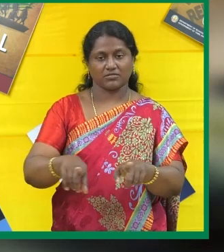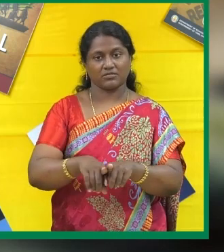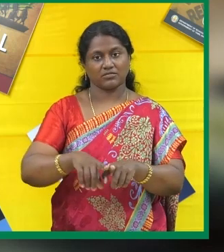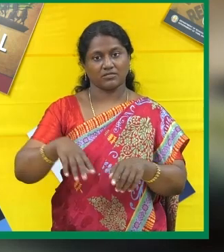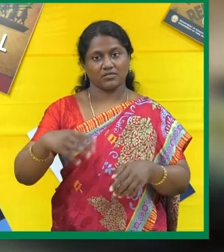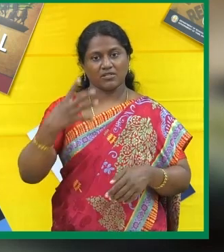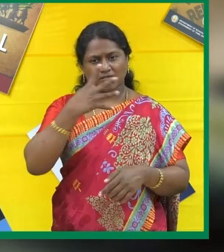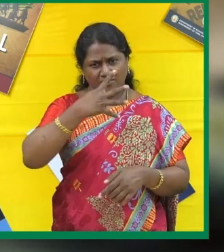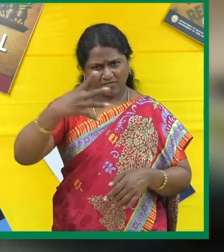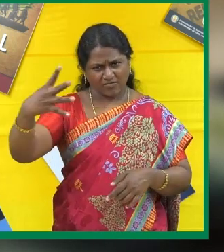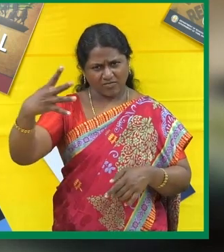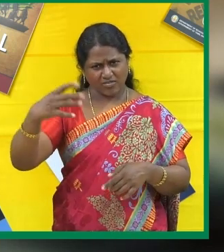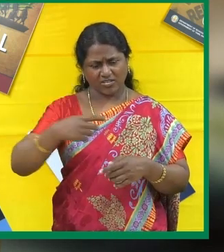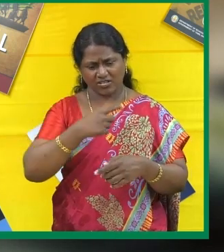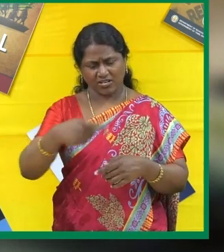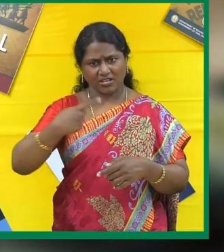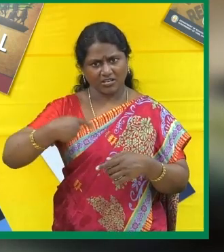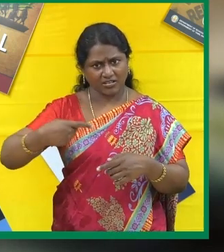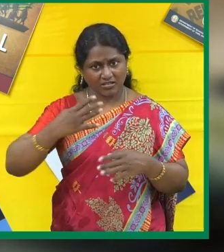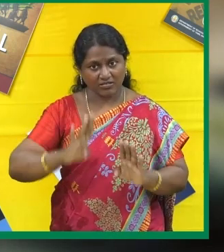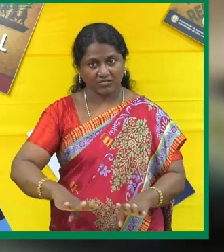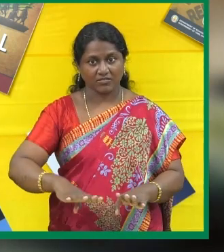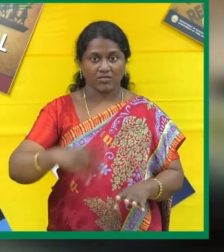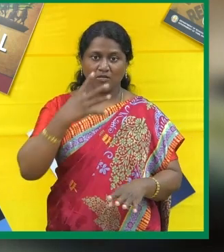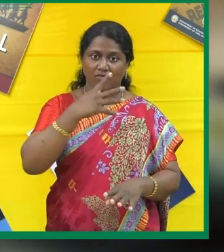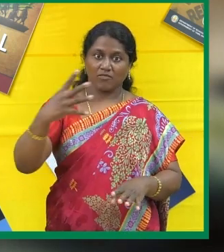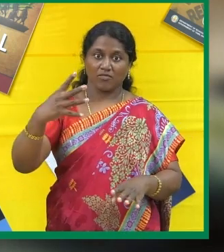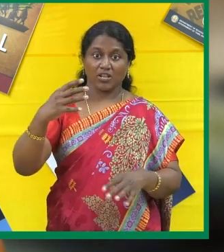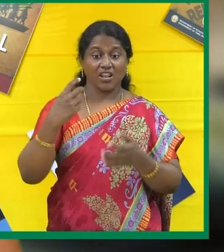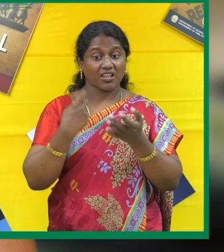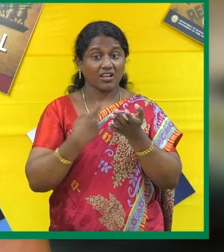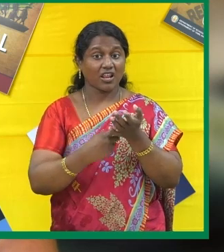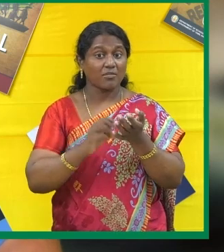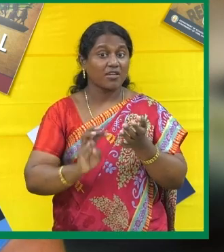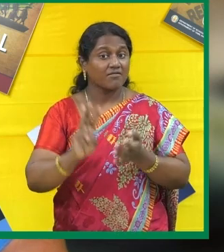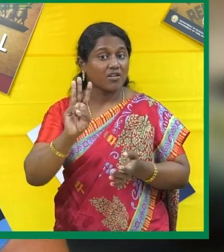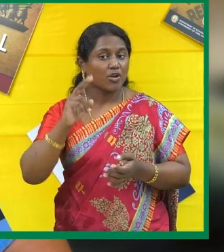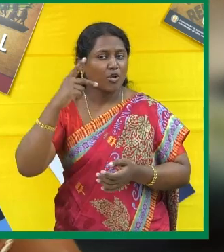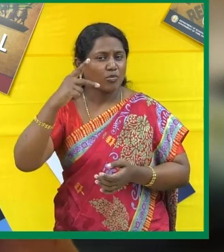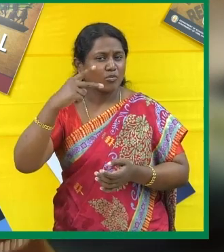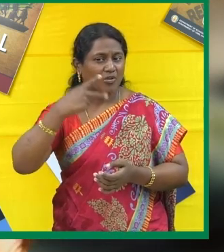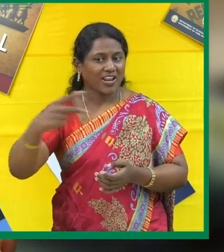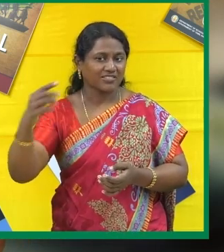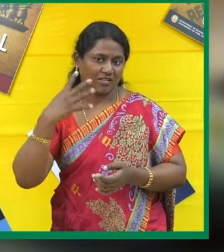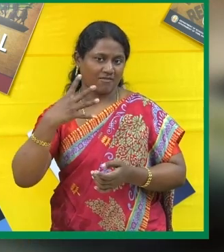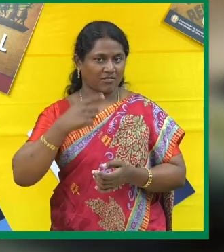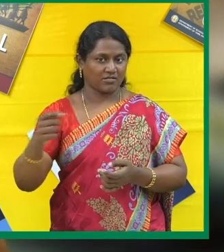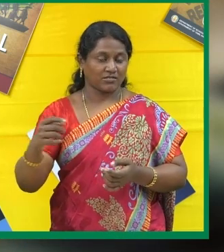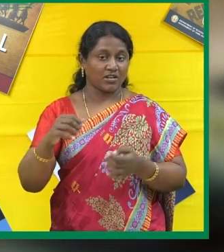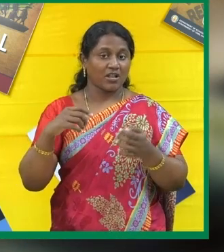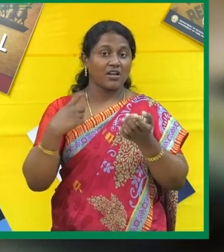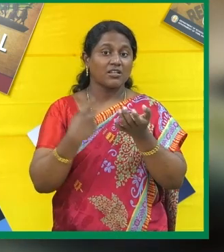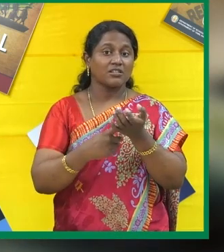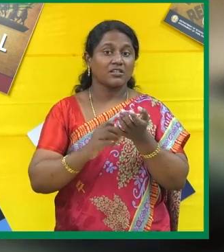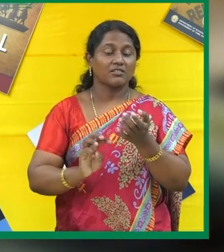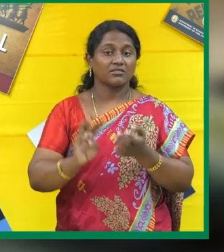4 lines. For rhyming words, they will give 2 lines or 4 lines. There you can easily find out. But for alliteration,